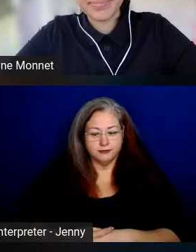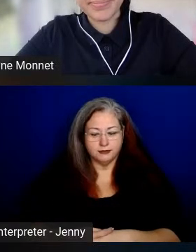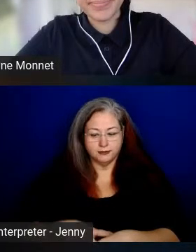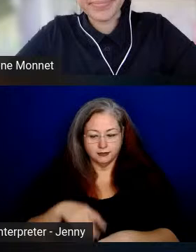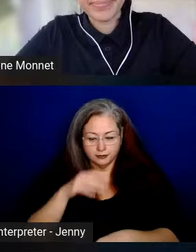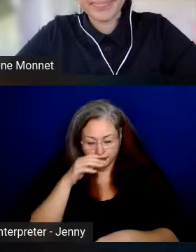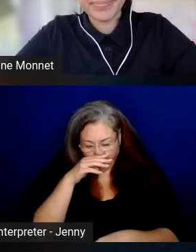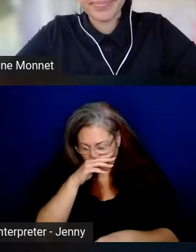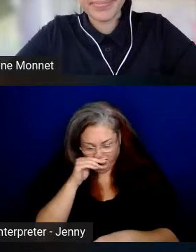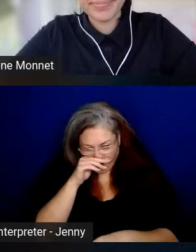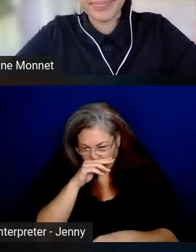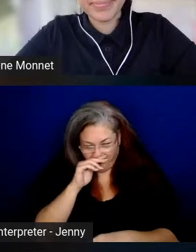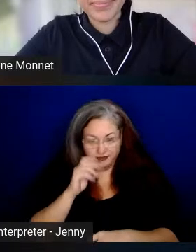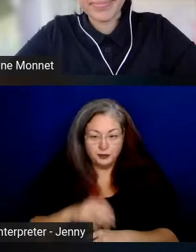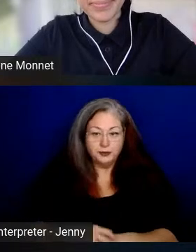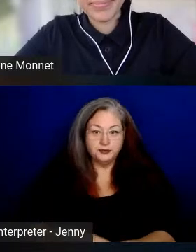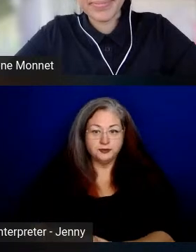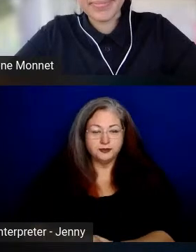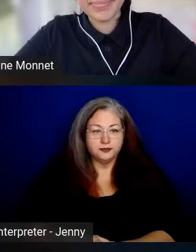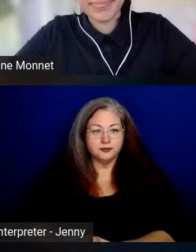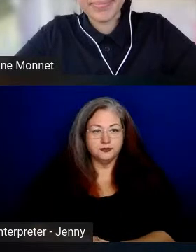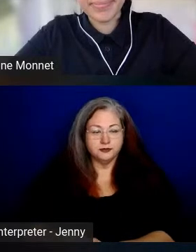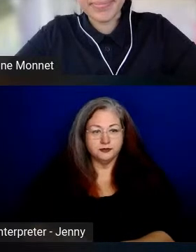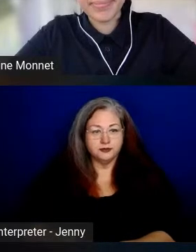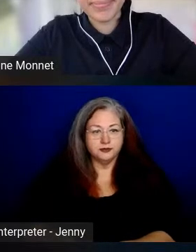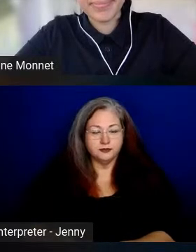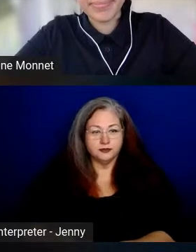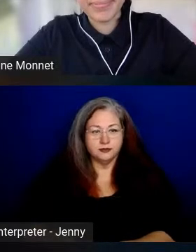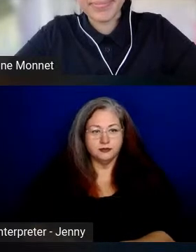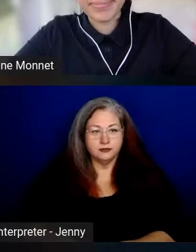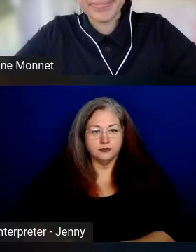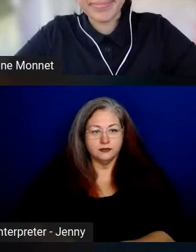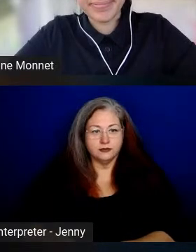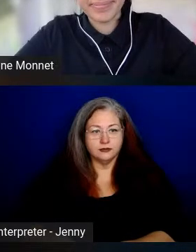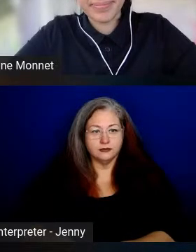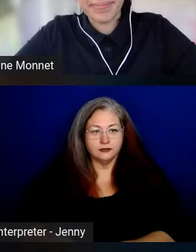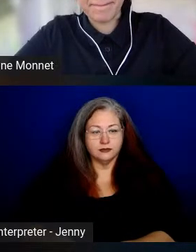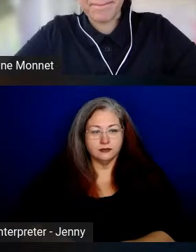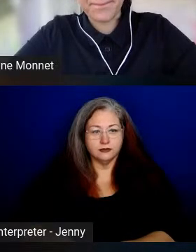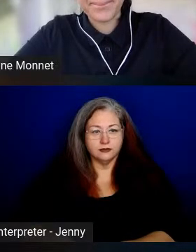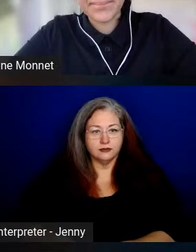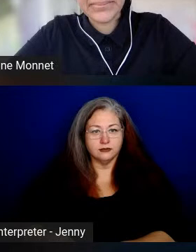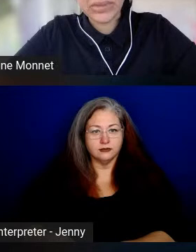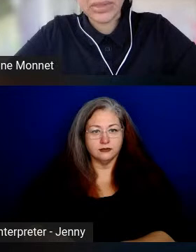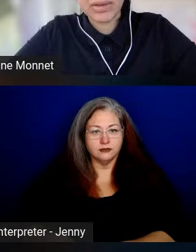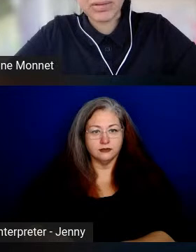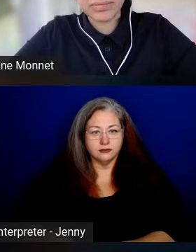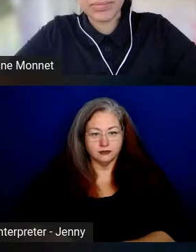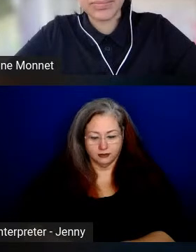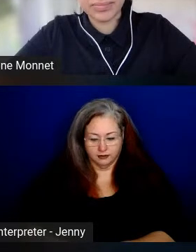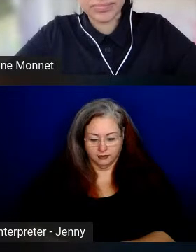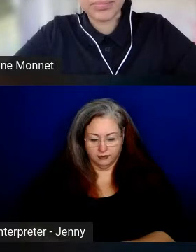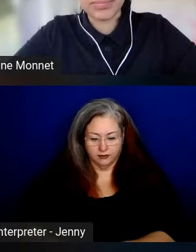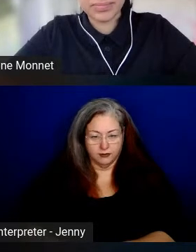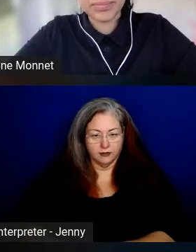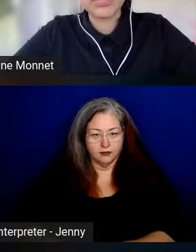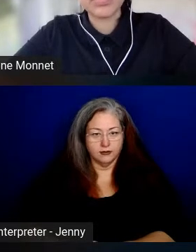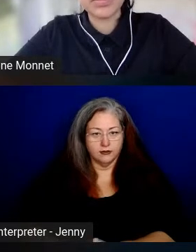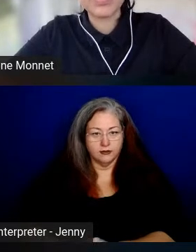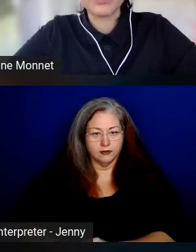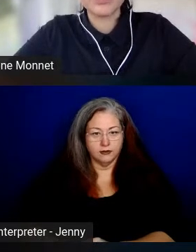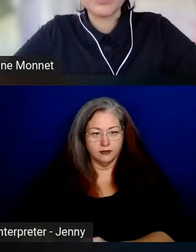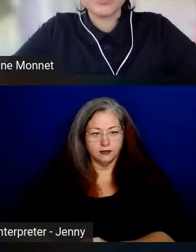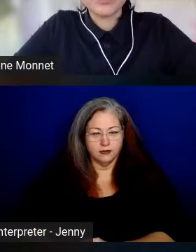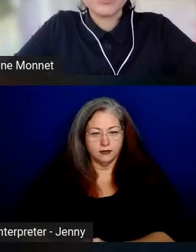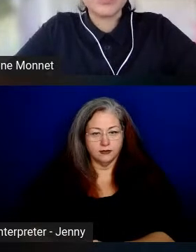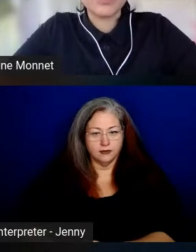pero con la pandemia no hemos podido hacer una proyección en la comunidad. Pero bueno, lo han visto en los celulares o en